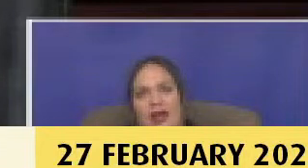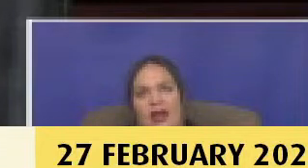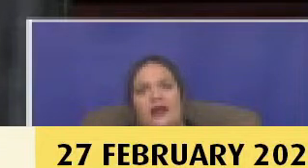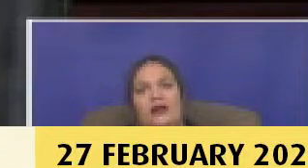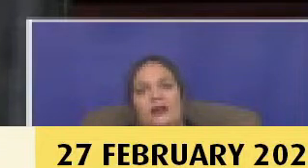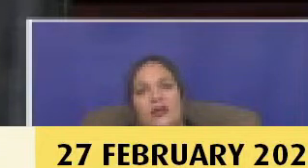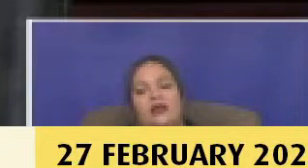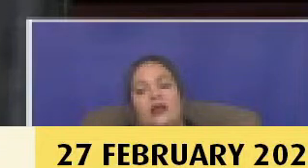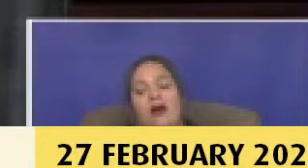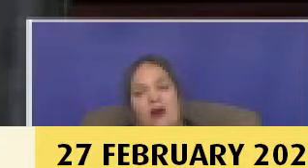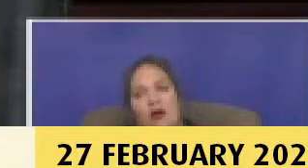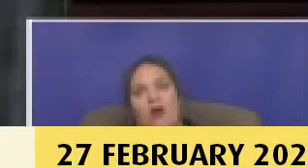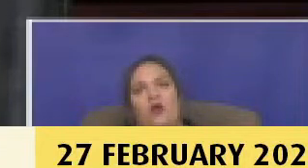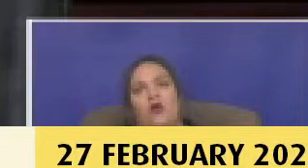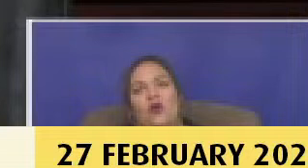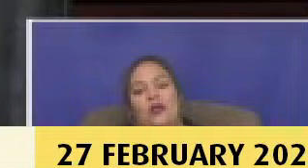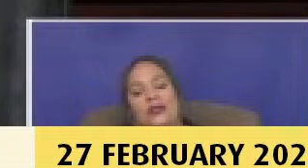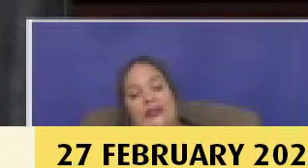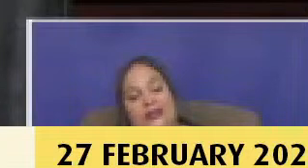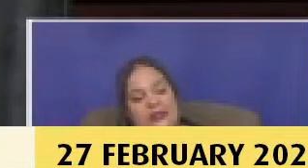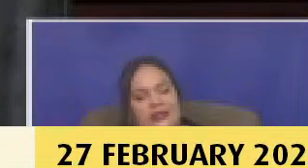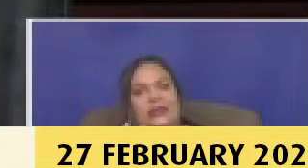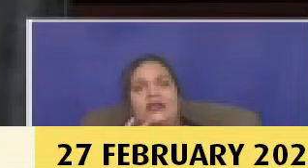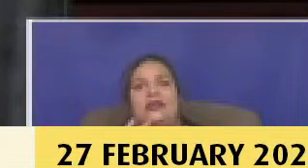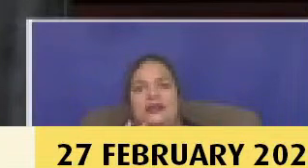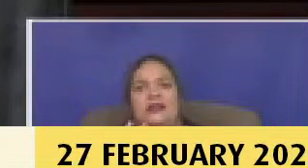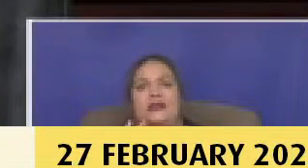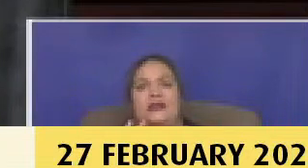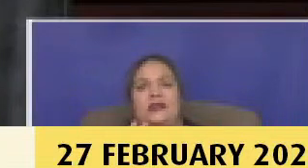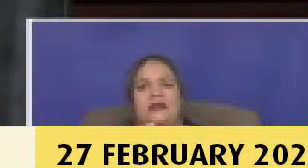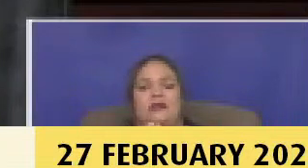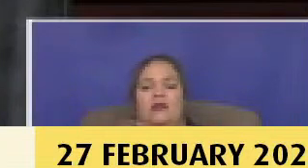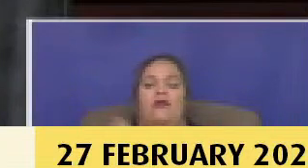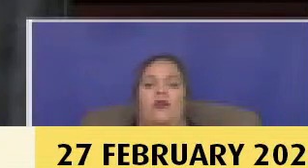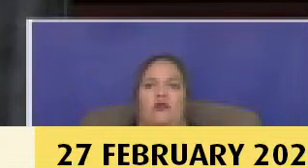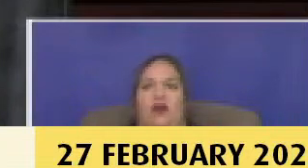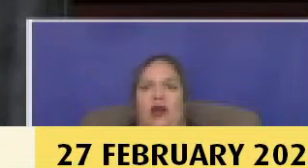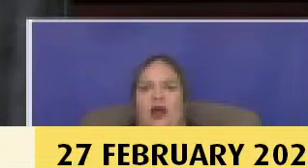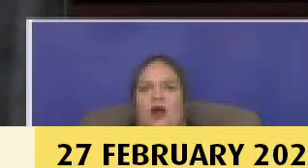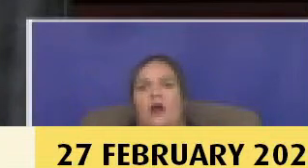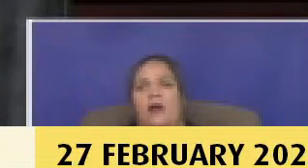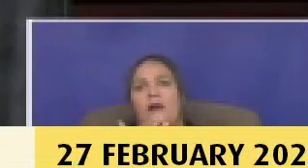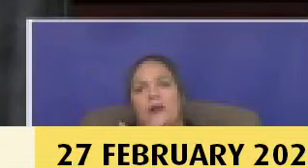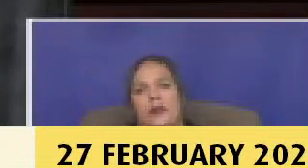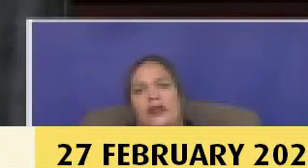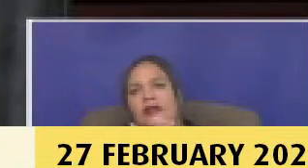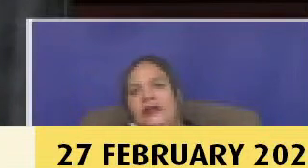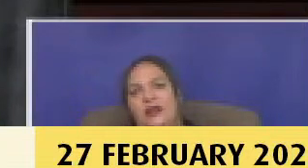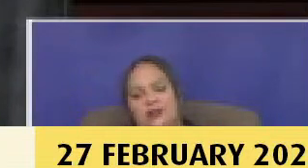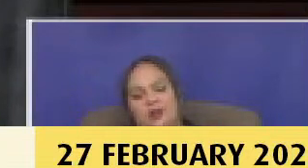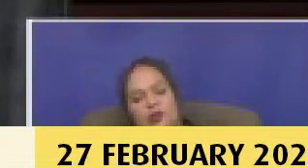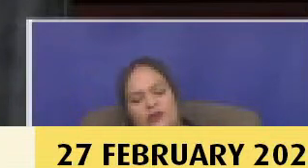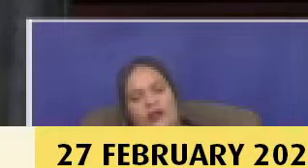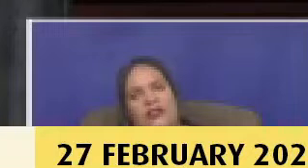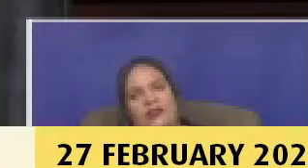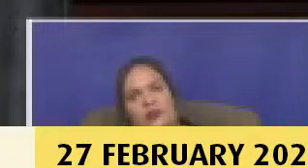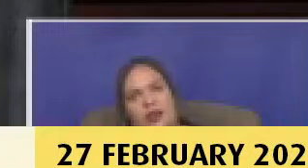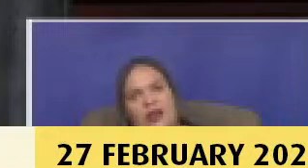and how can these causes be eliminated? And if you could kindly also provide us